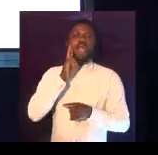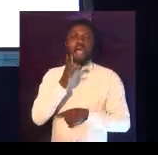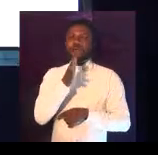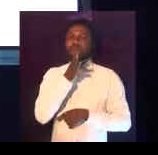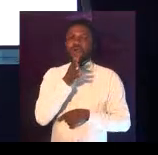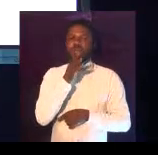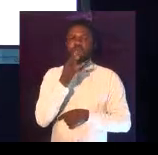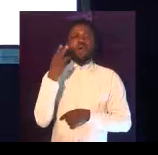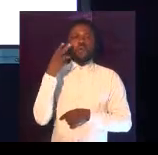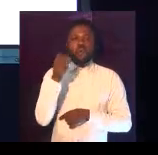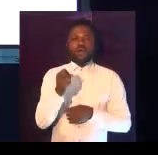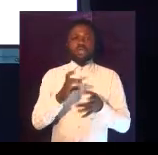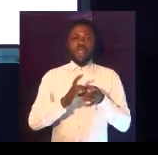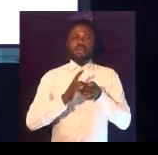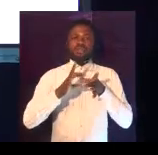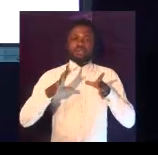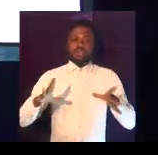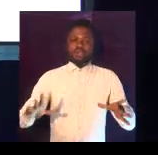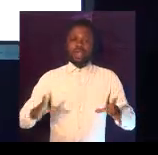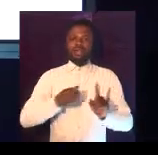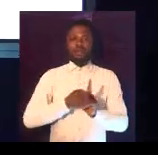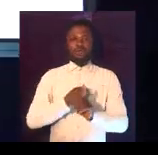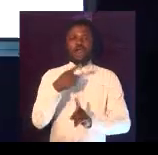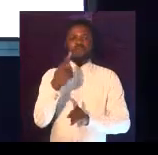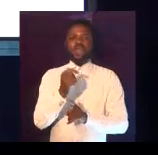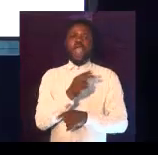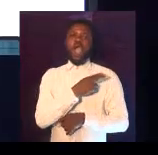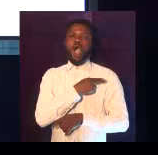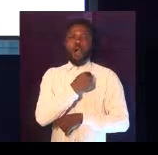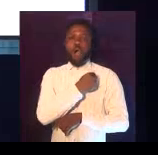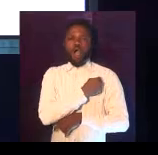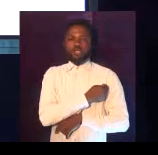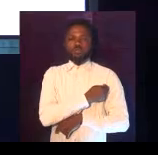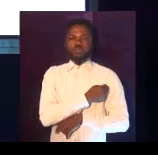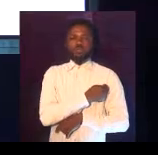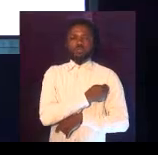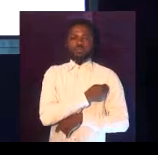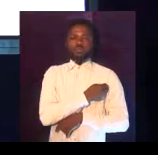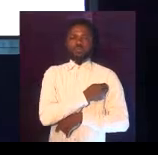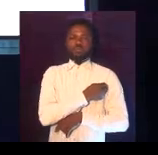her mom was discharged from the hospital.